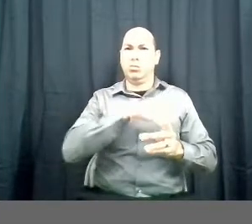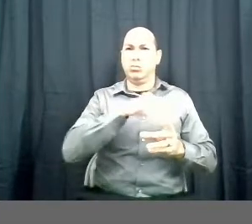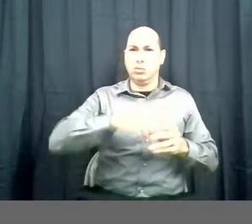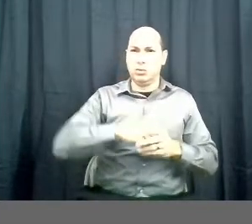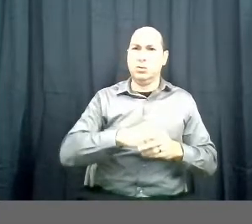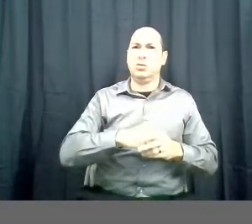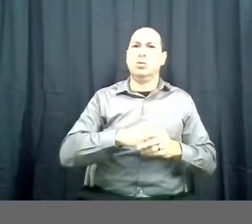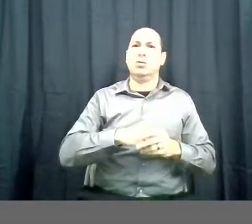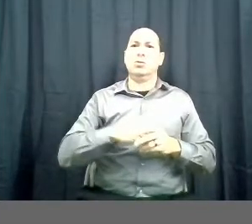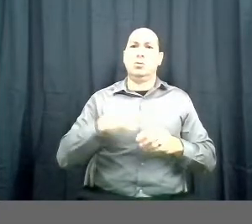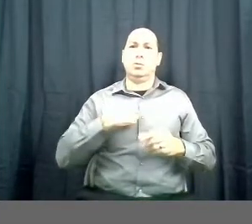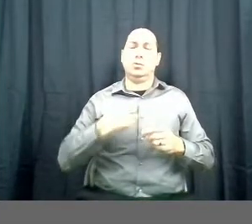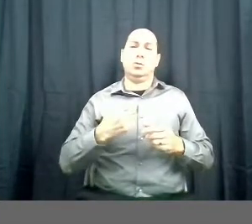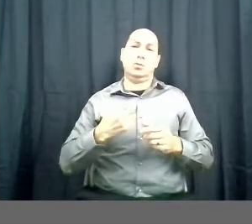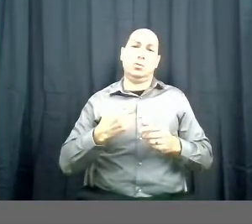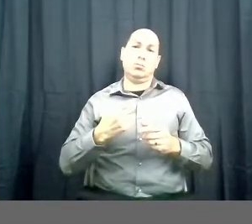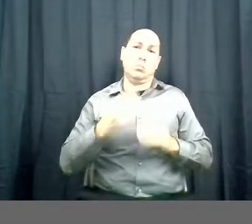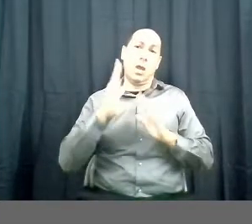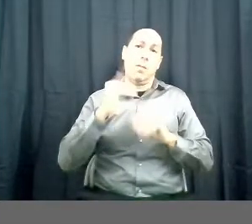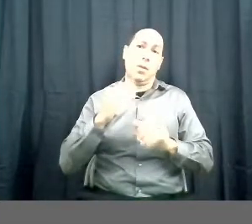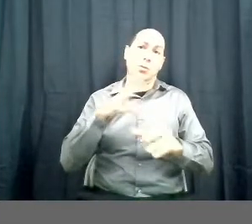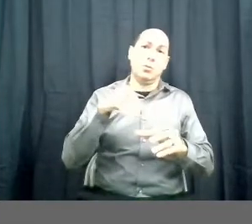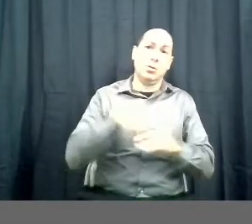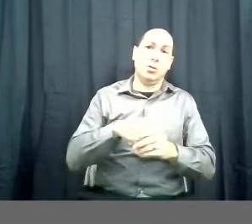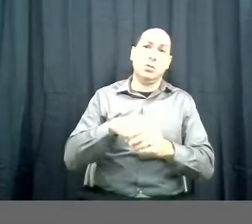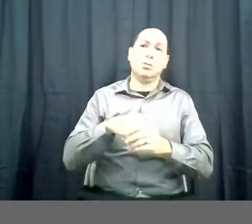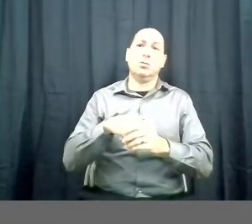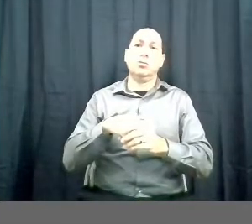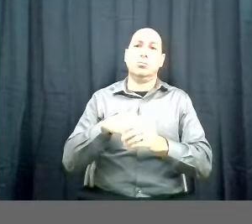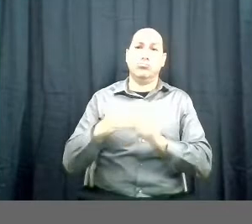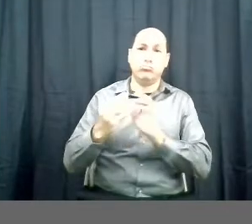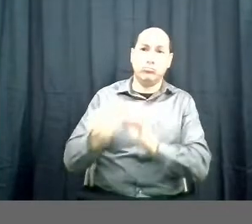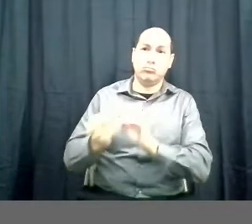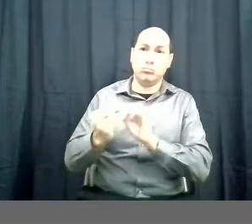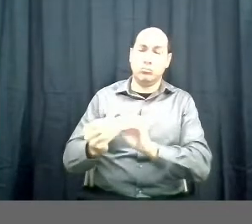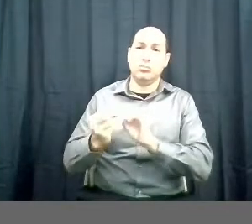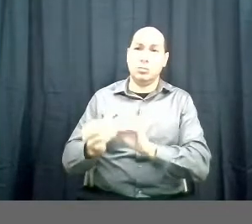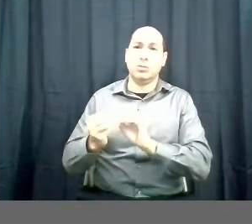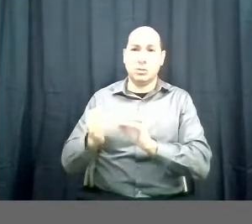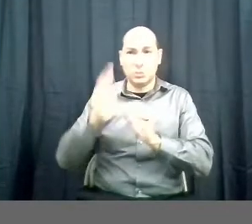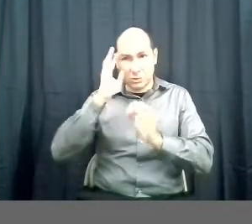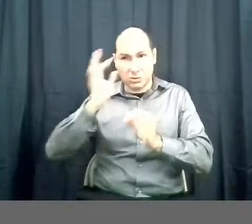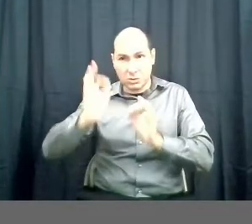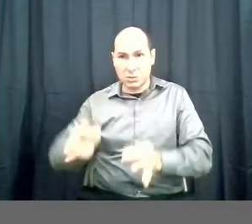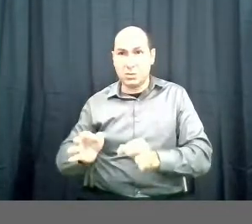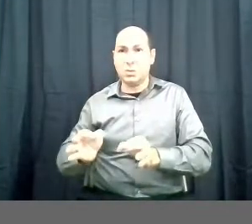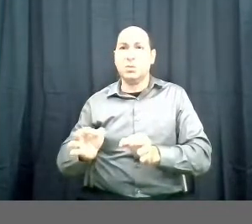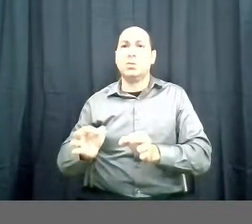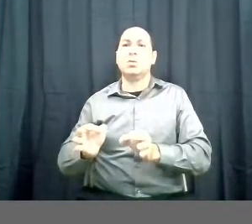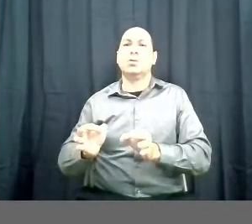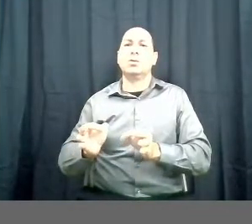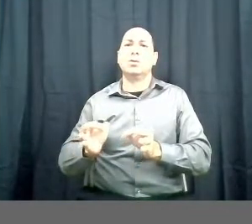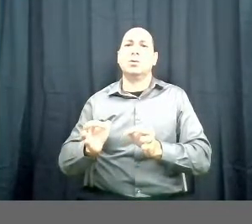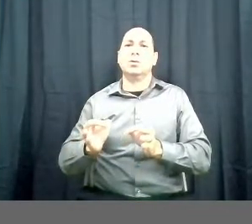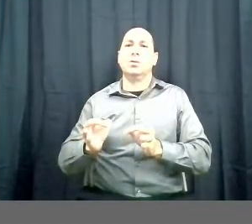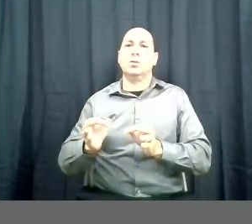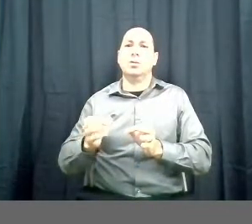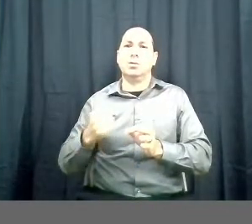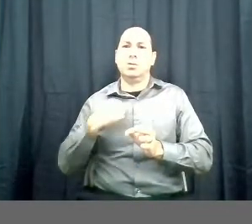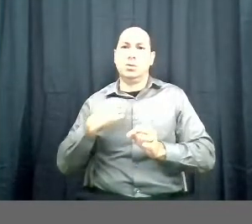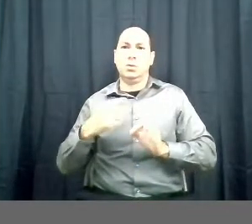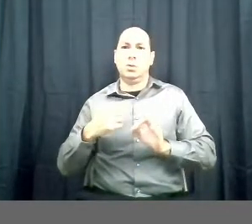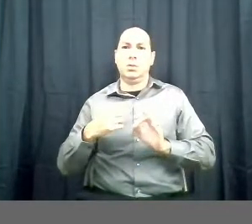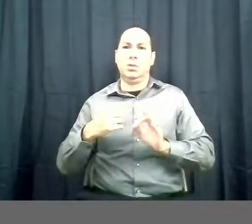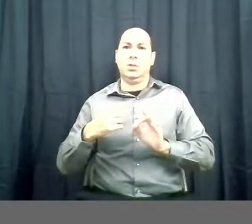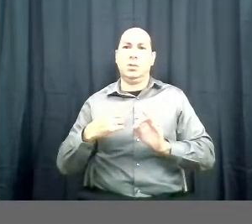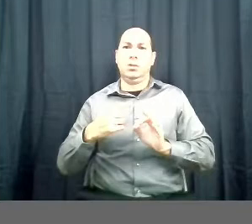to be involved in the negotiations to make sure that we're not to say anything negative about the board's advisors. I think they